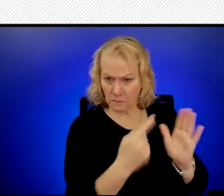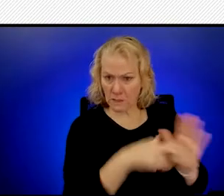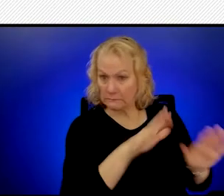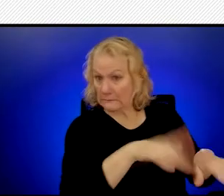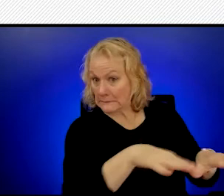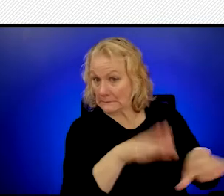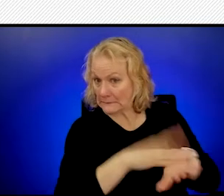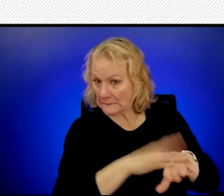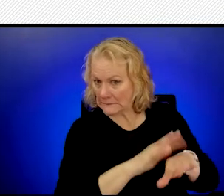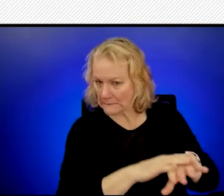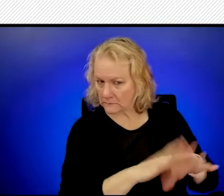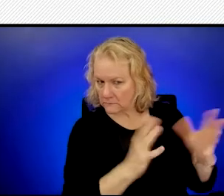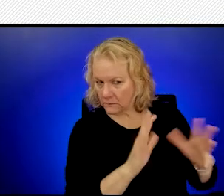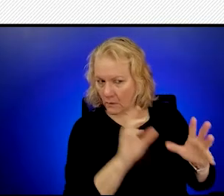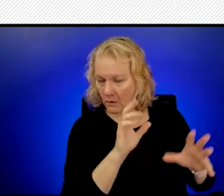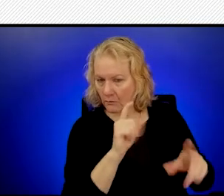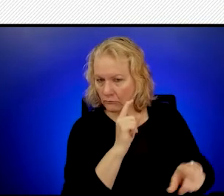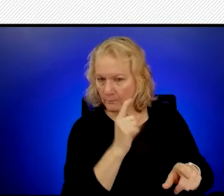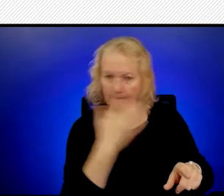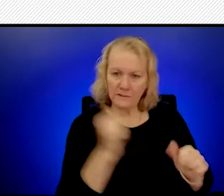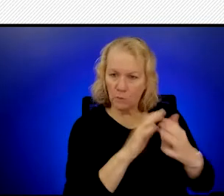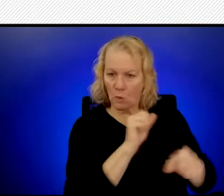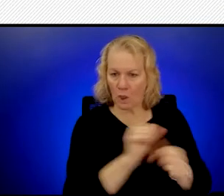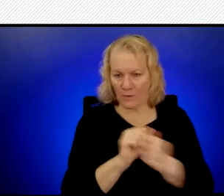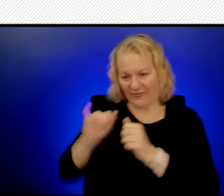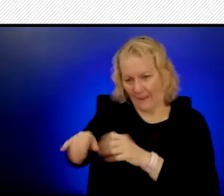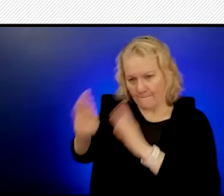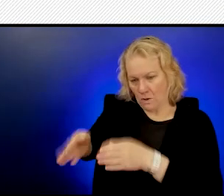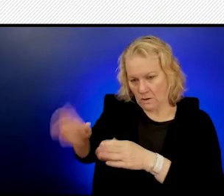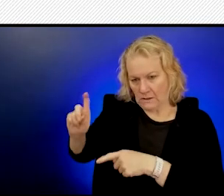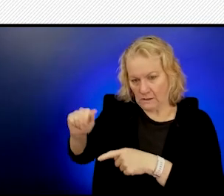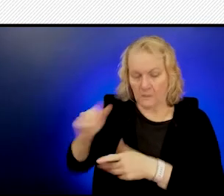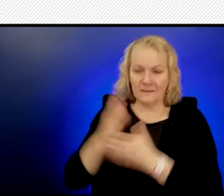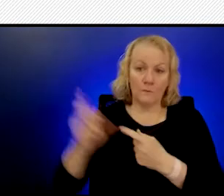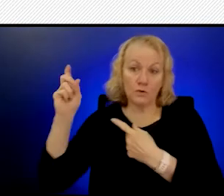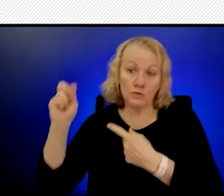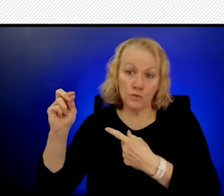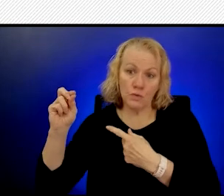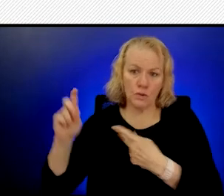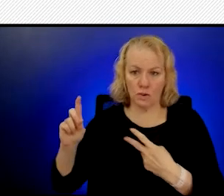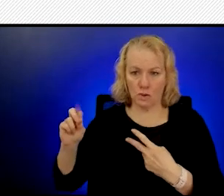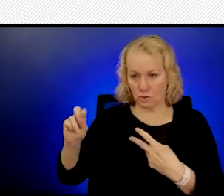for working with that individual with a disability. Some of those do's and don'ts.